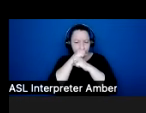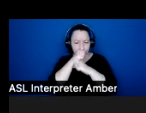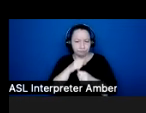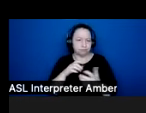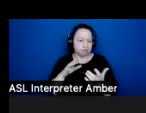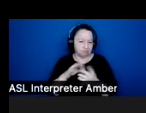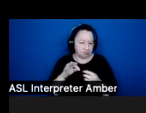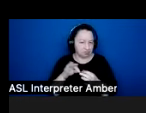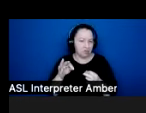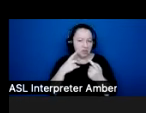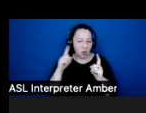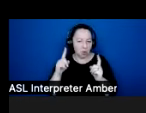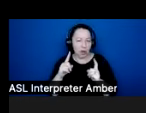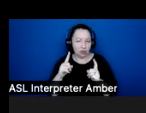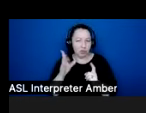come in.